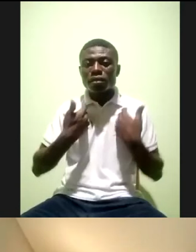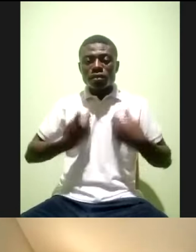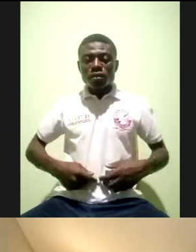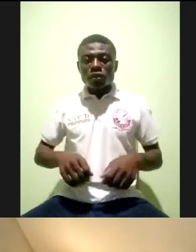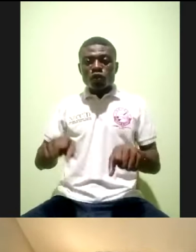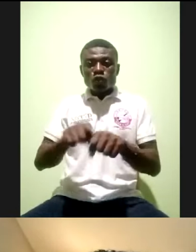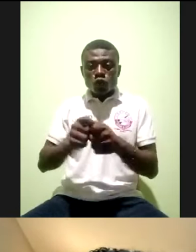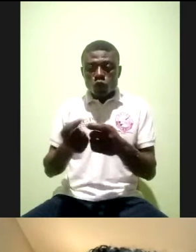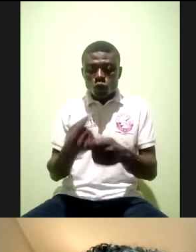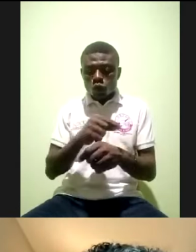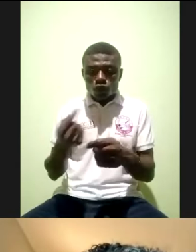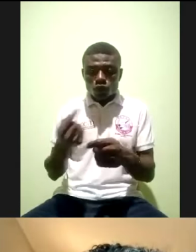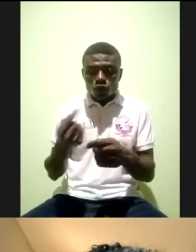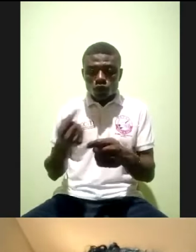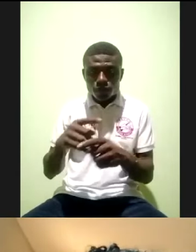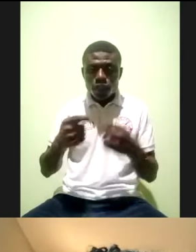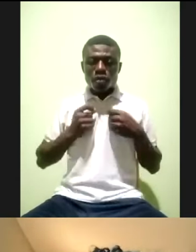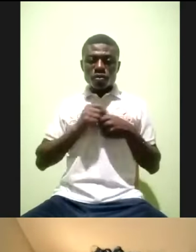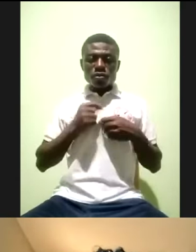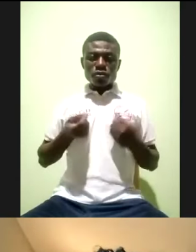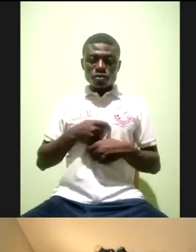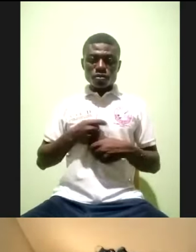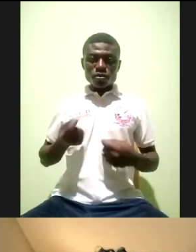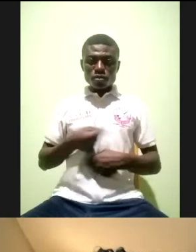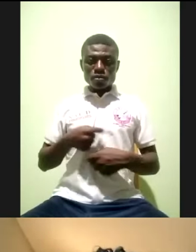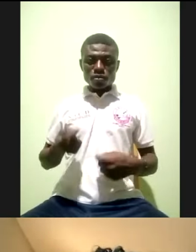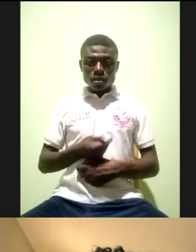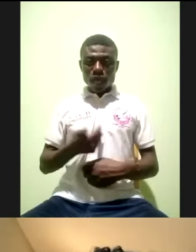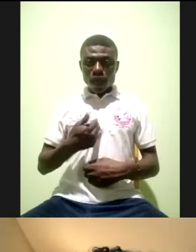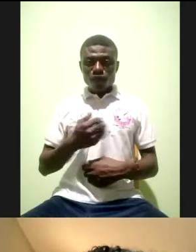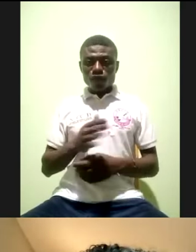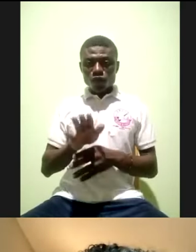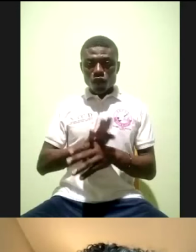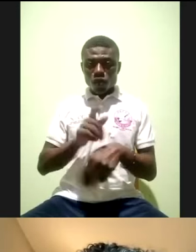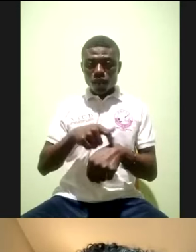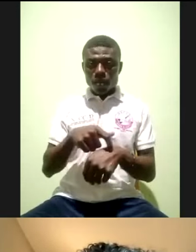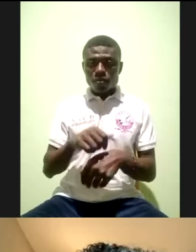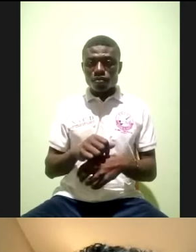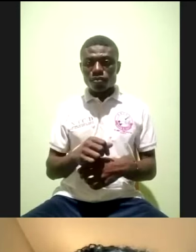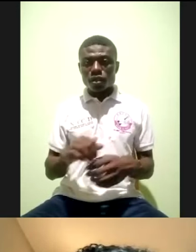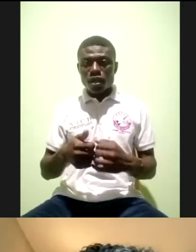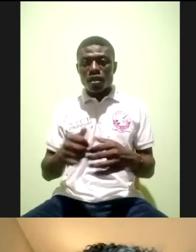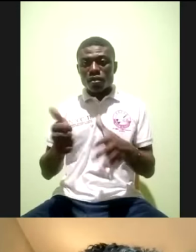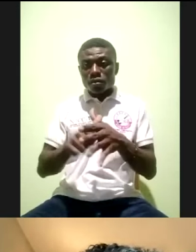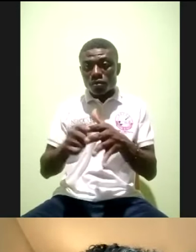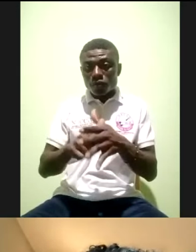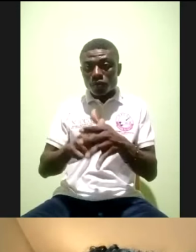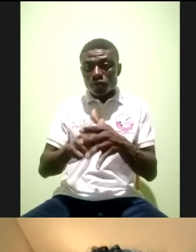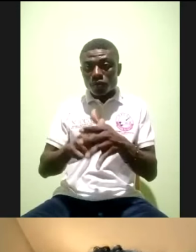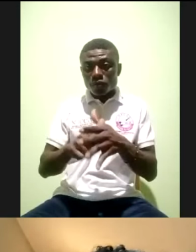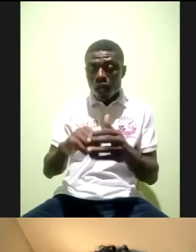shoelaces, buttoning their shirts, and the zippers on and off and